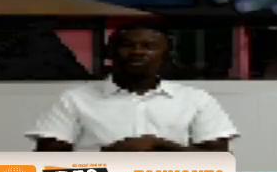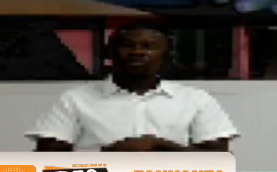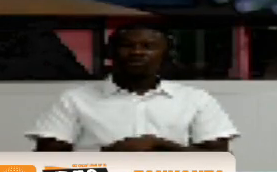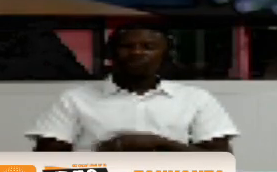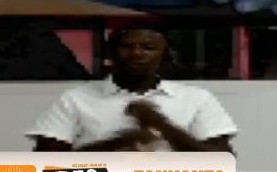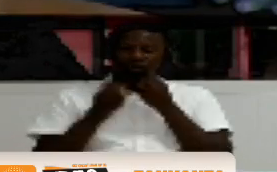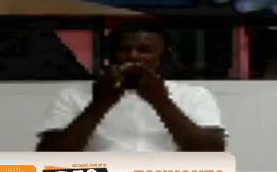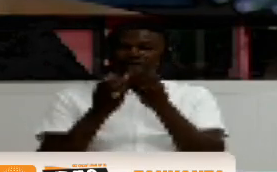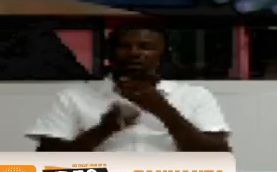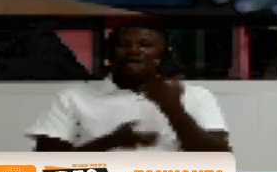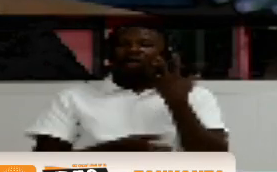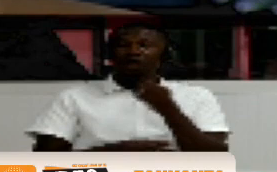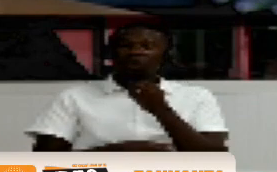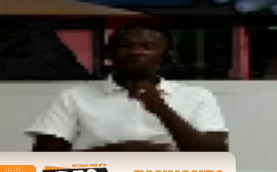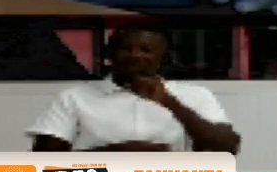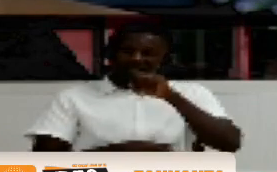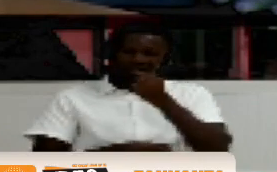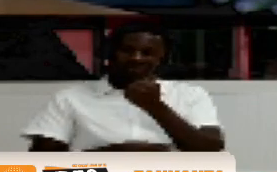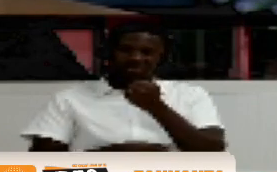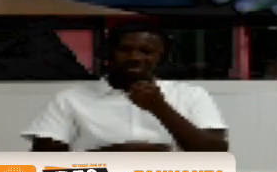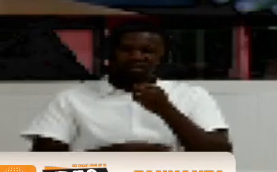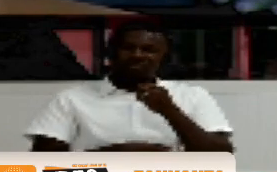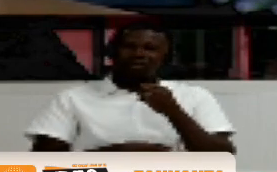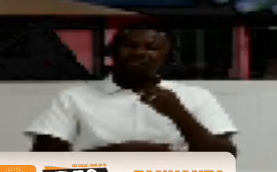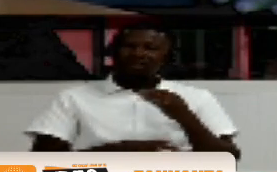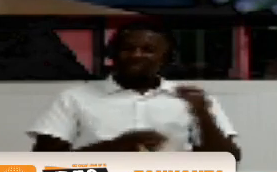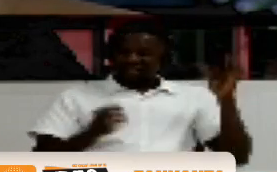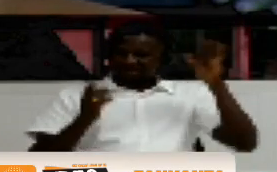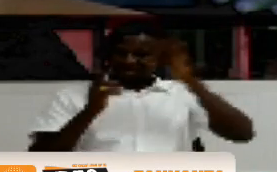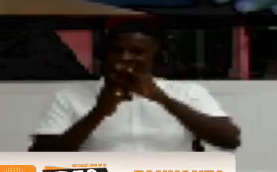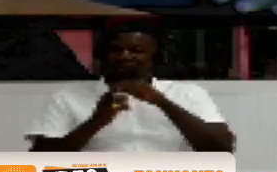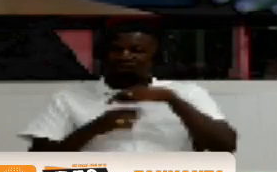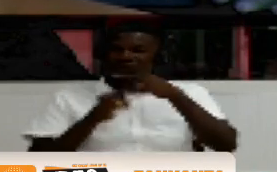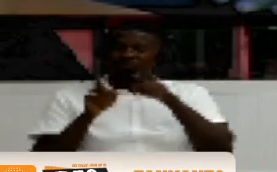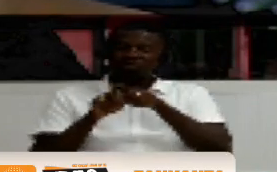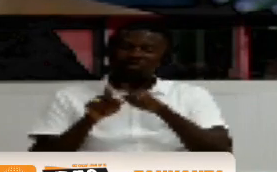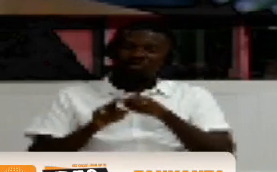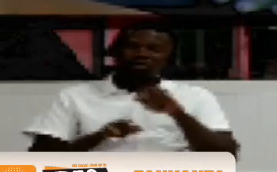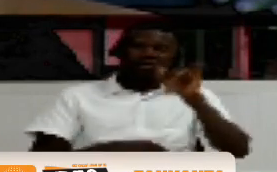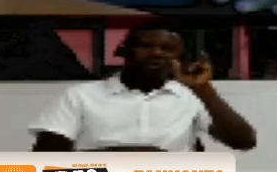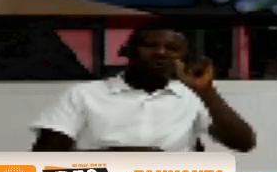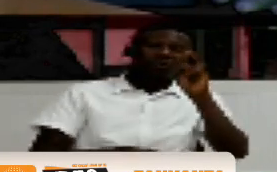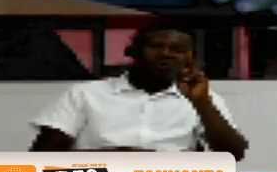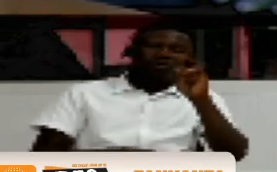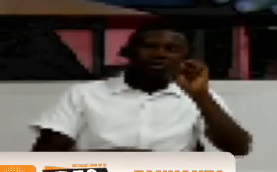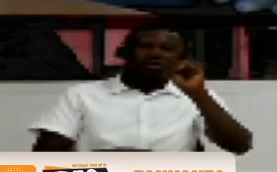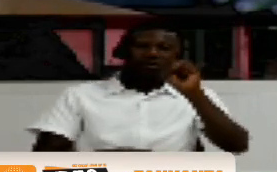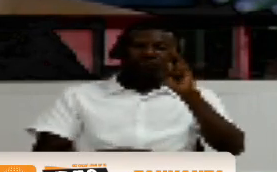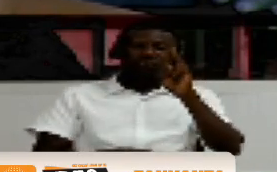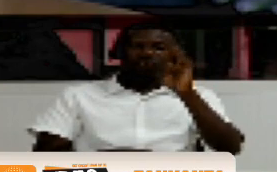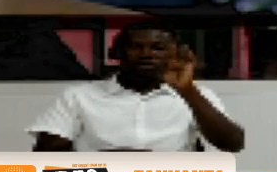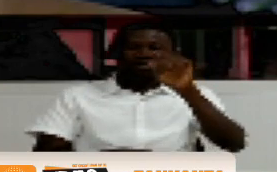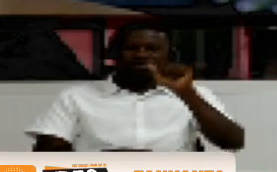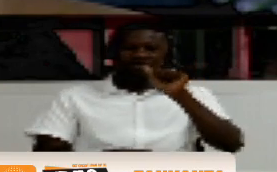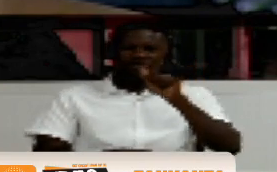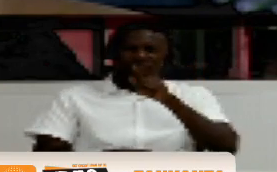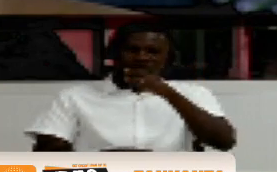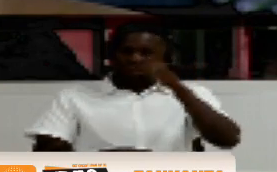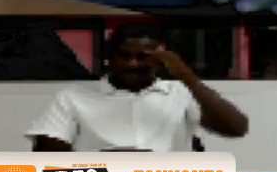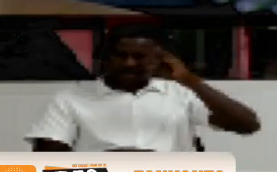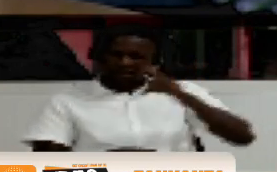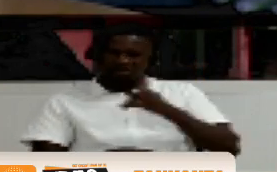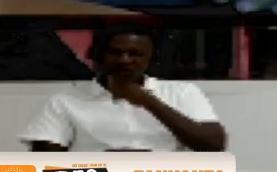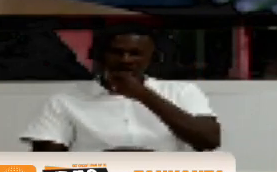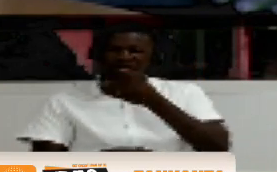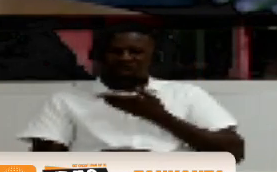You mentioned how hard the journey was on Yusufa, but wouldn't you agree that, I mean, you had also just undergone